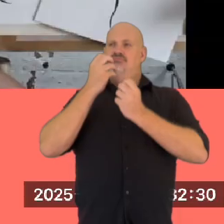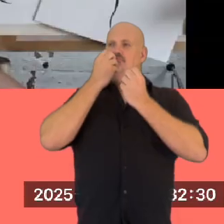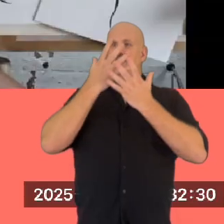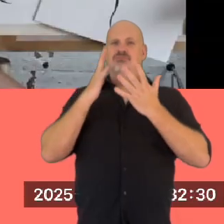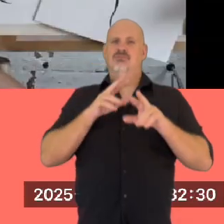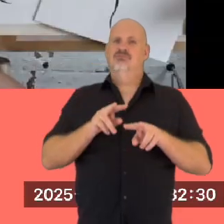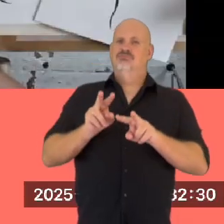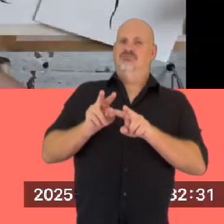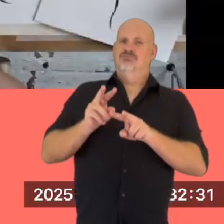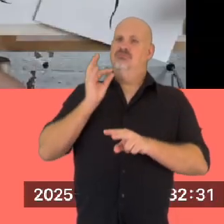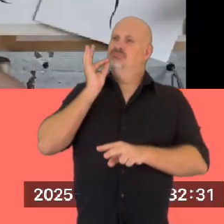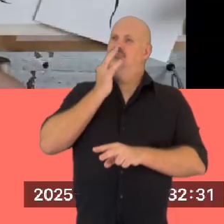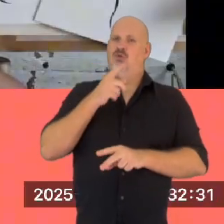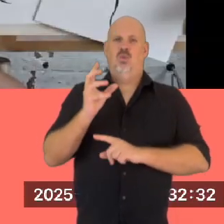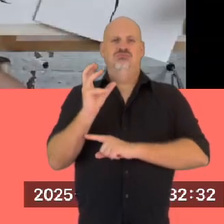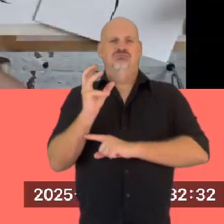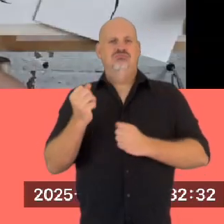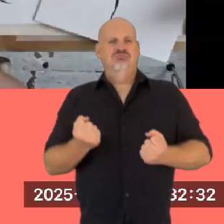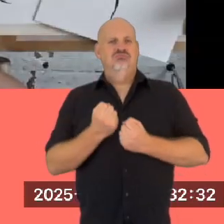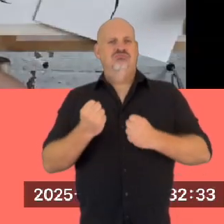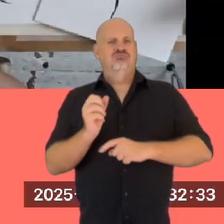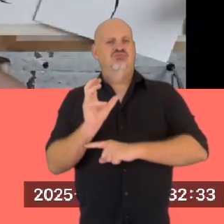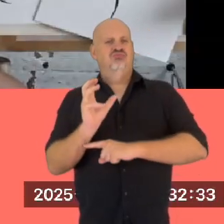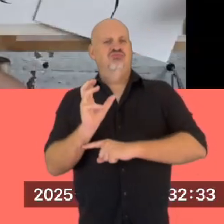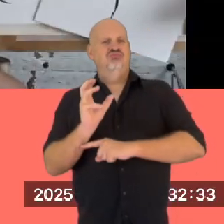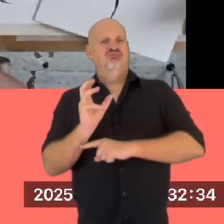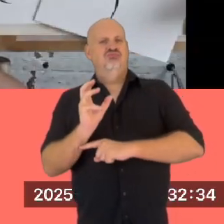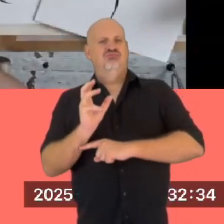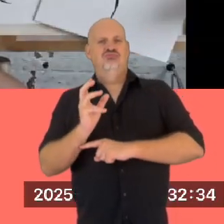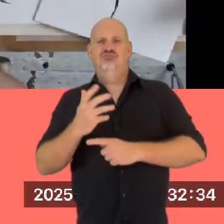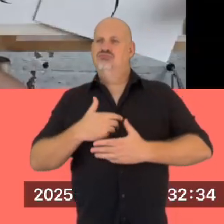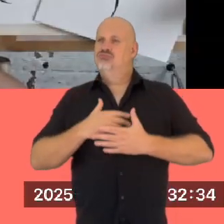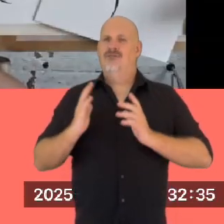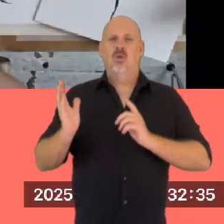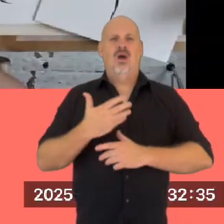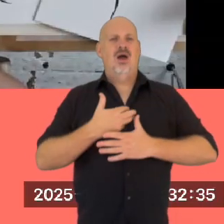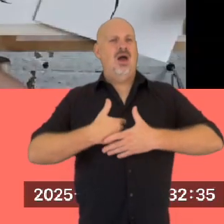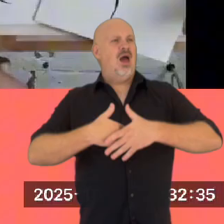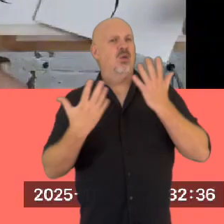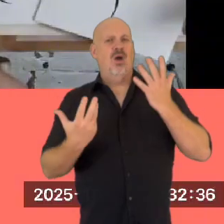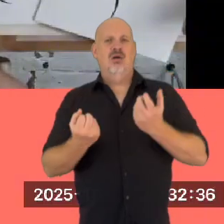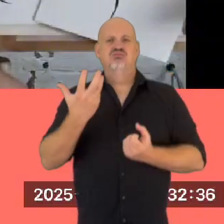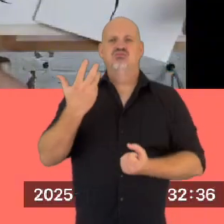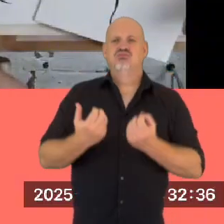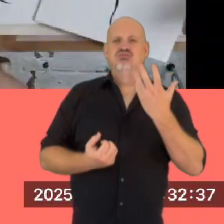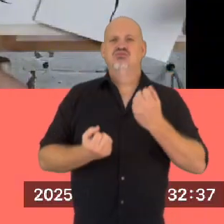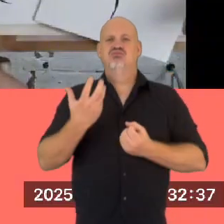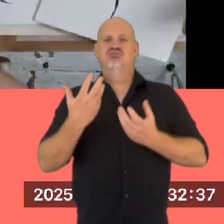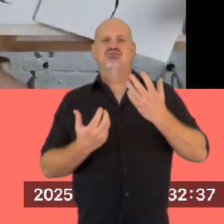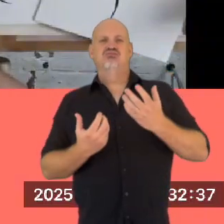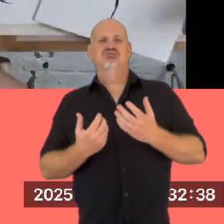symbolism, its sort of beauty. They're resilient roses as well, aren't they? And they can grow everywhere